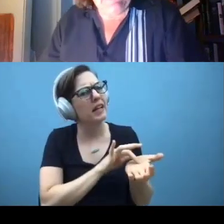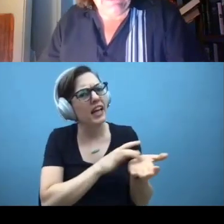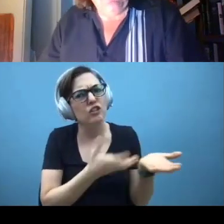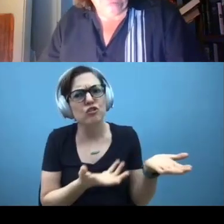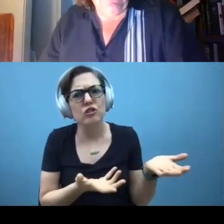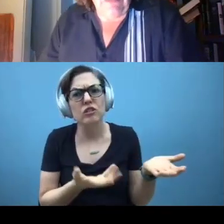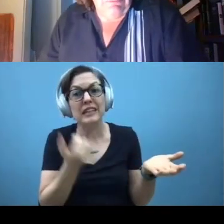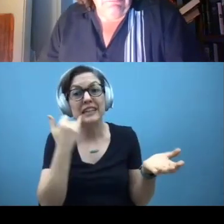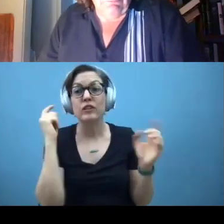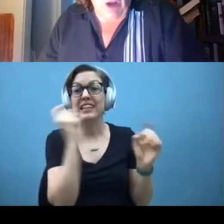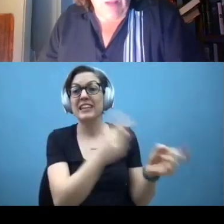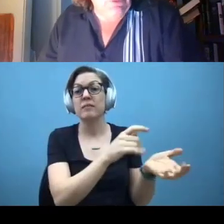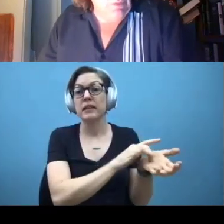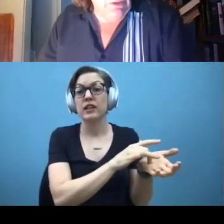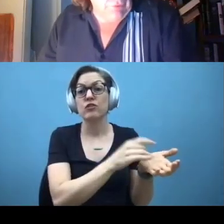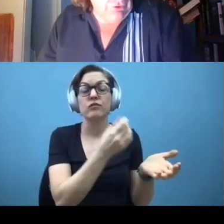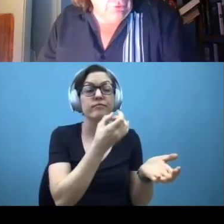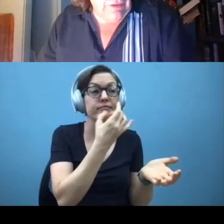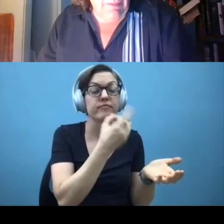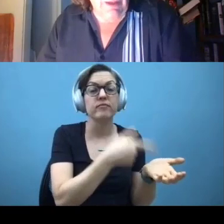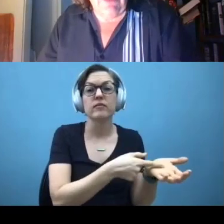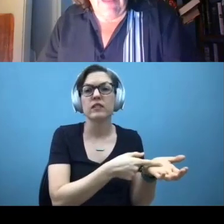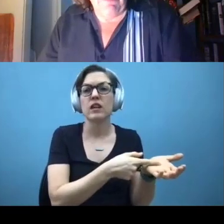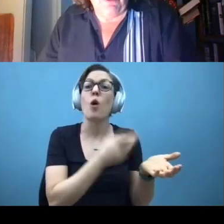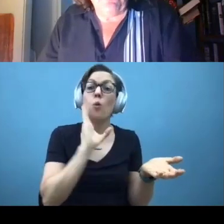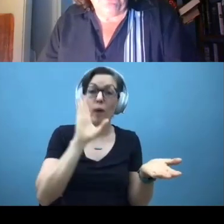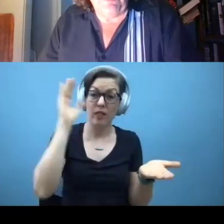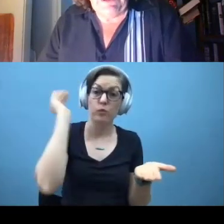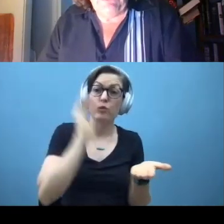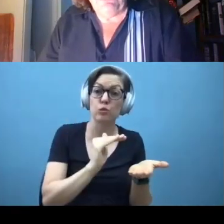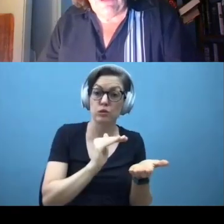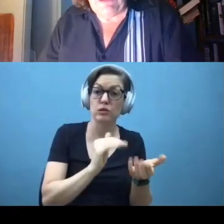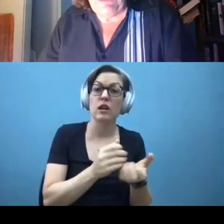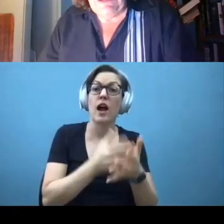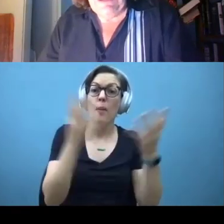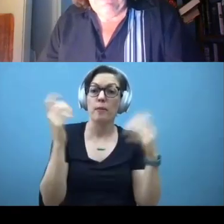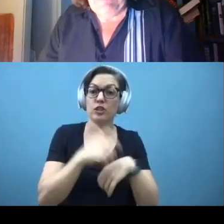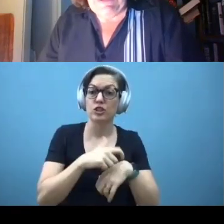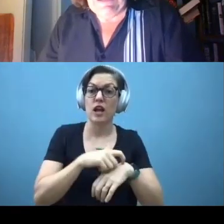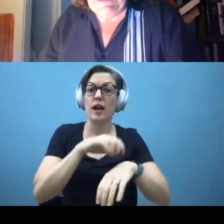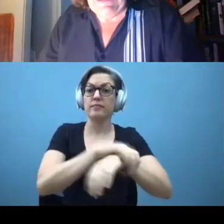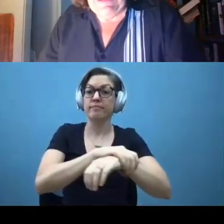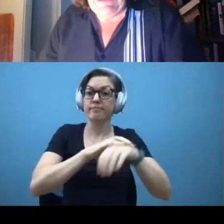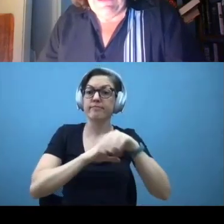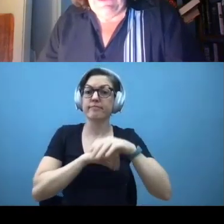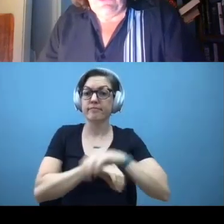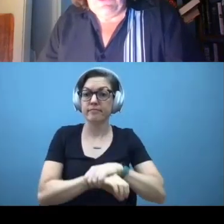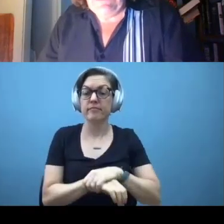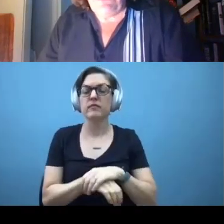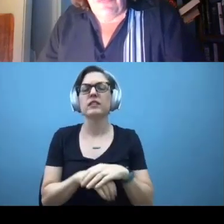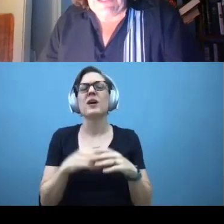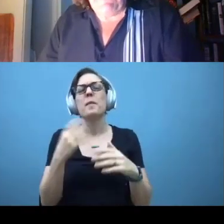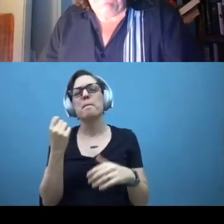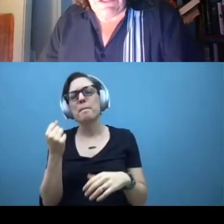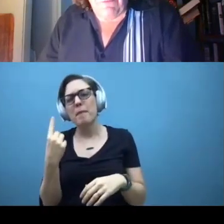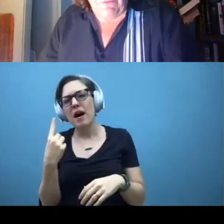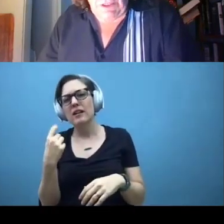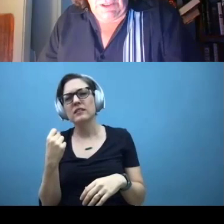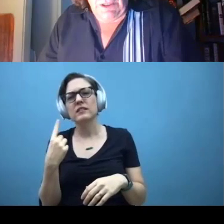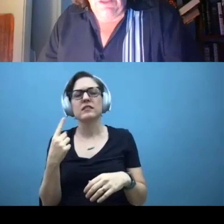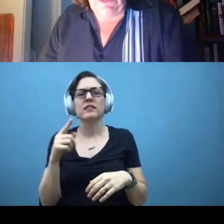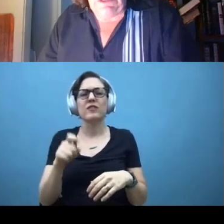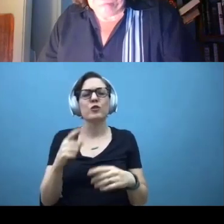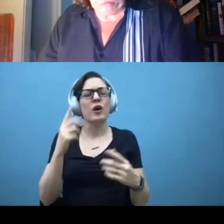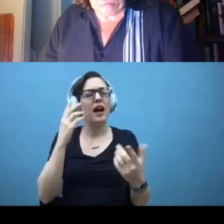somebody medication, that probably will reduce the amount of time the person will be in restraints. But you need to think of it